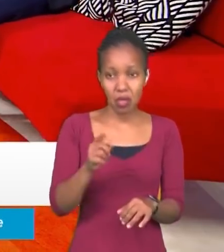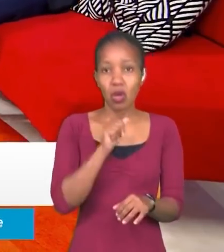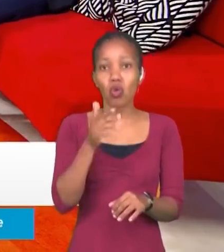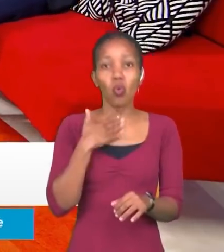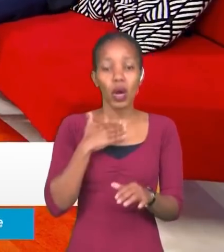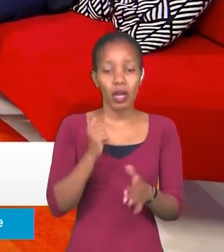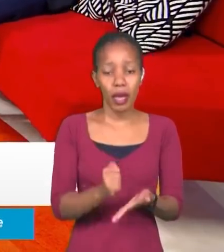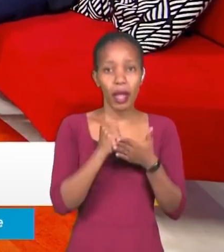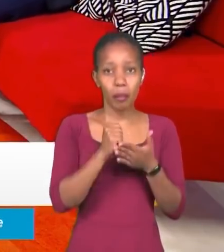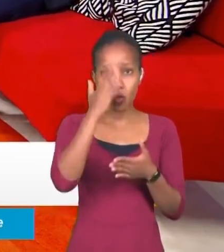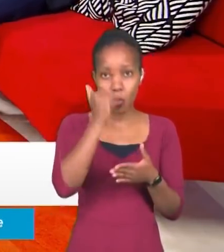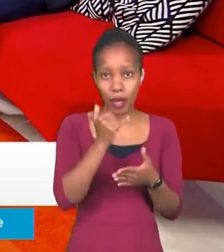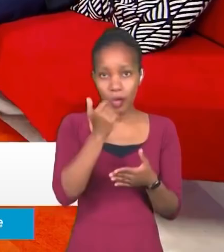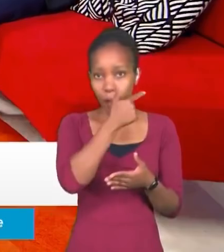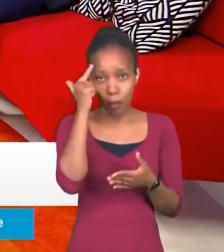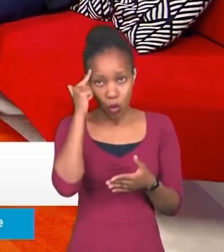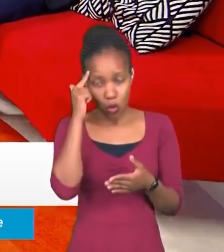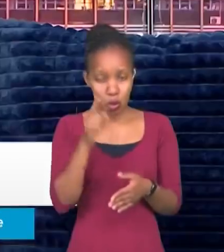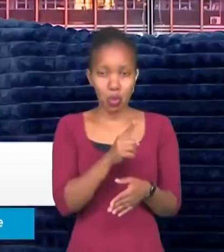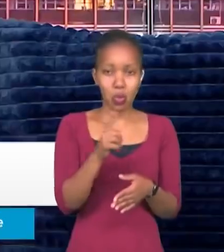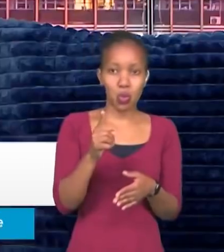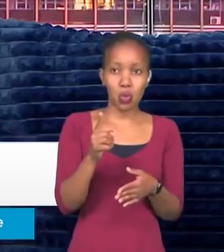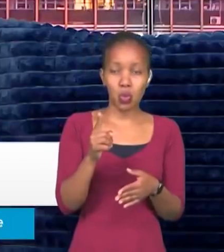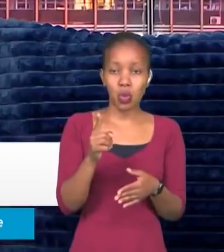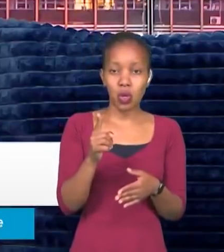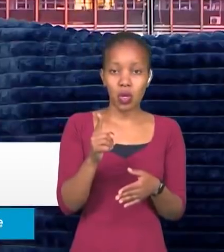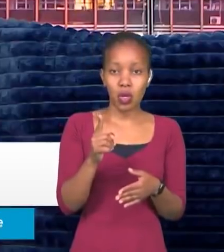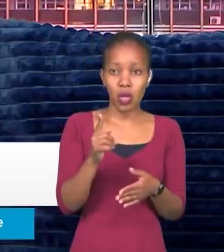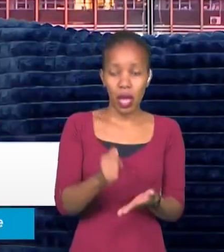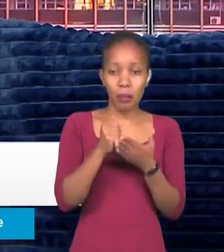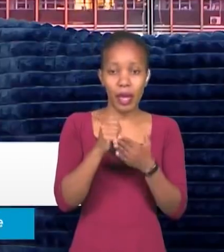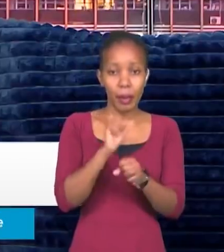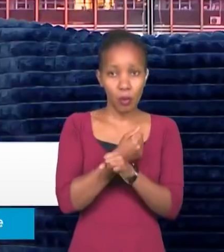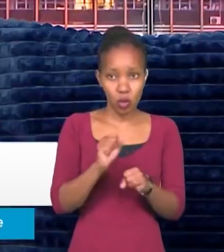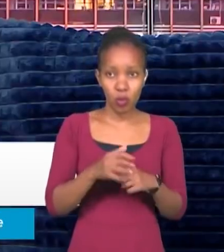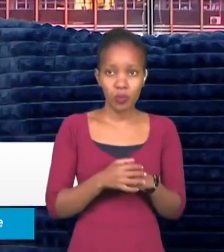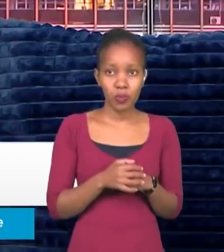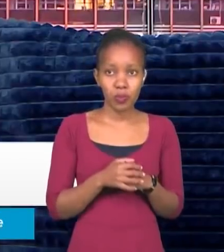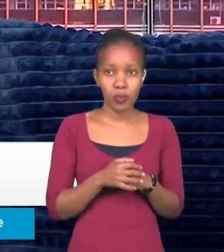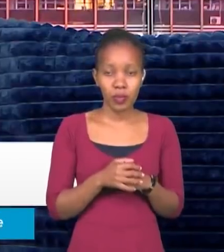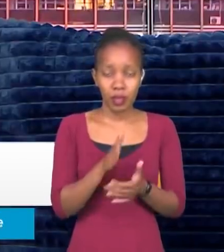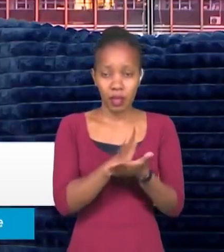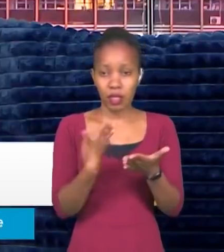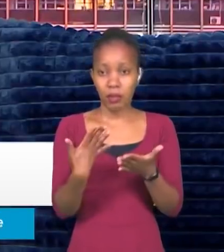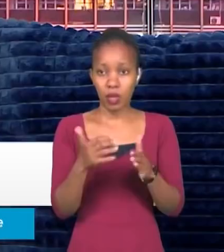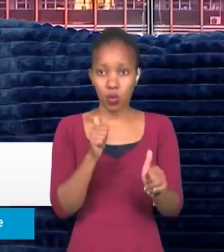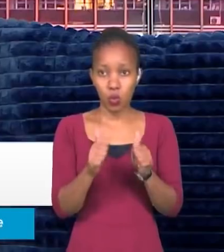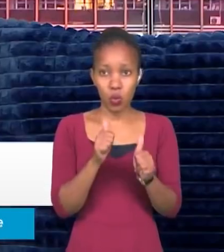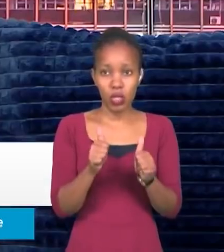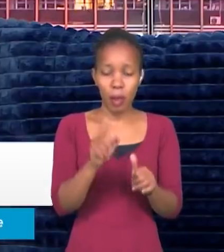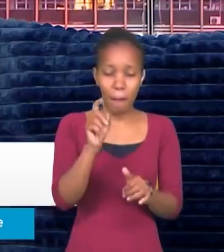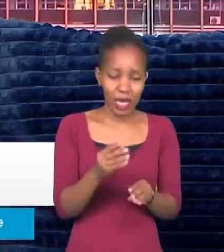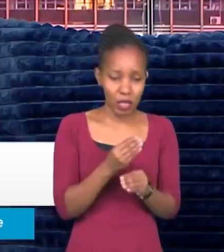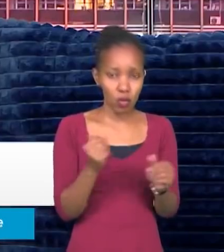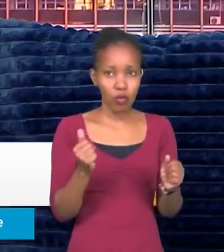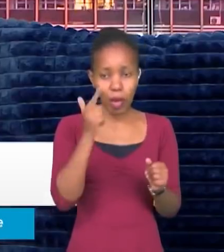you because you're needy. You understand? Yeah. And so, that really was something that I really had to deal with,